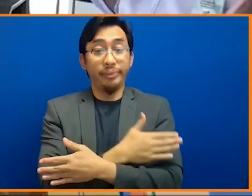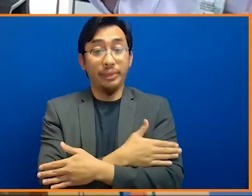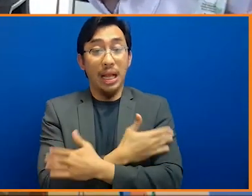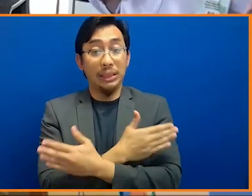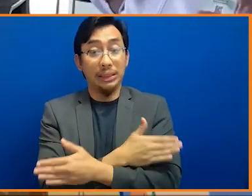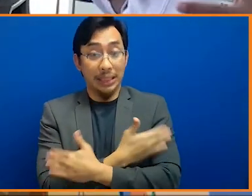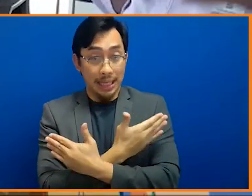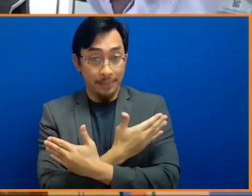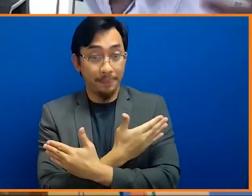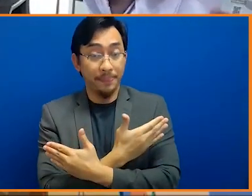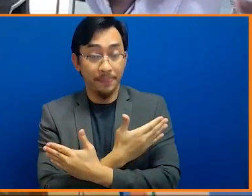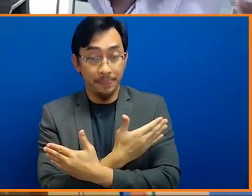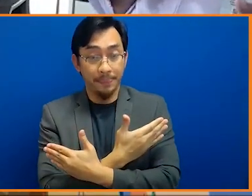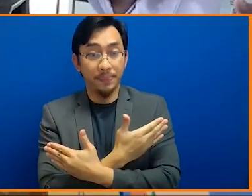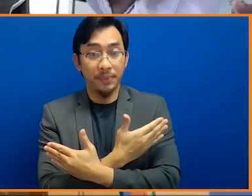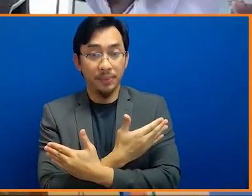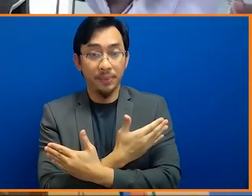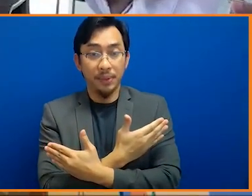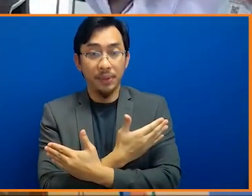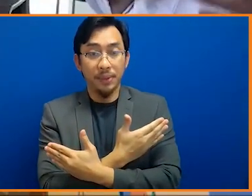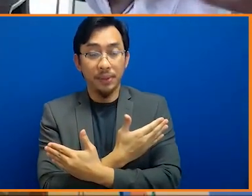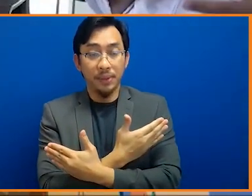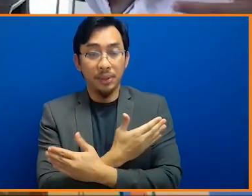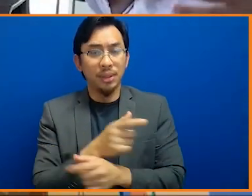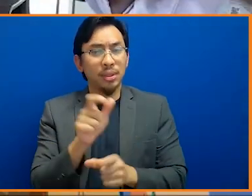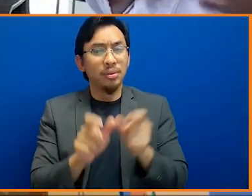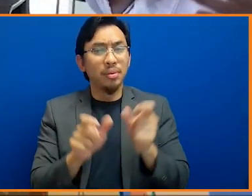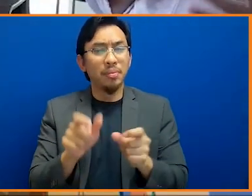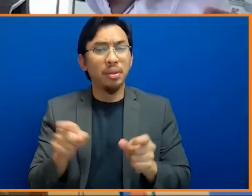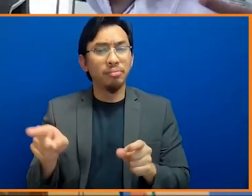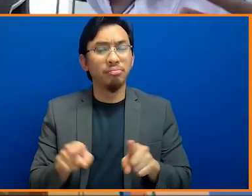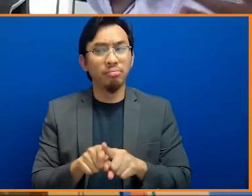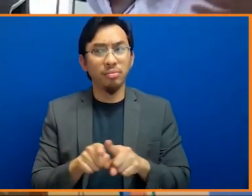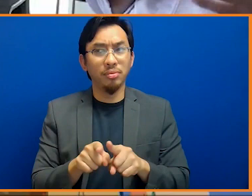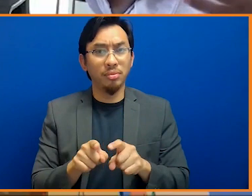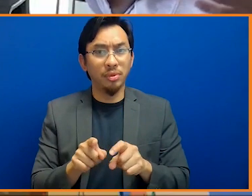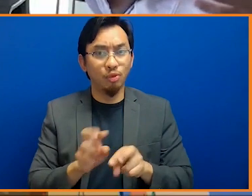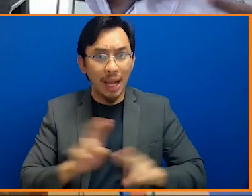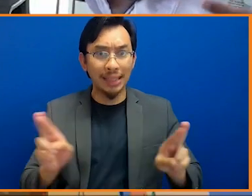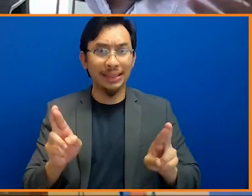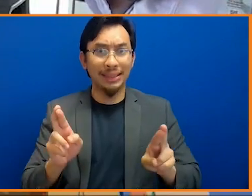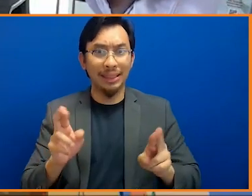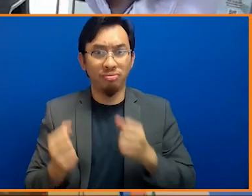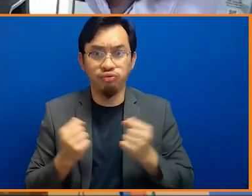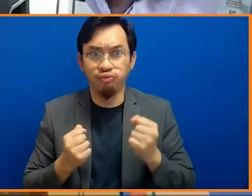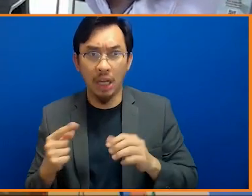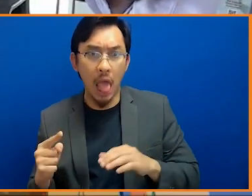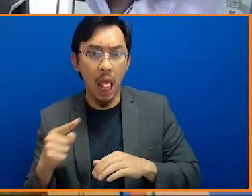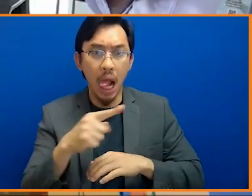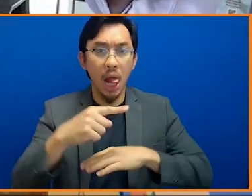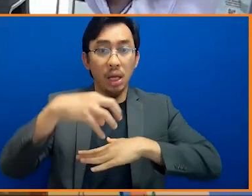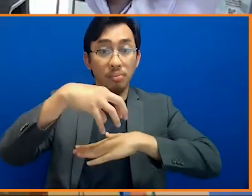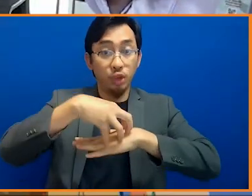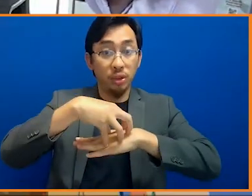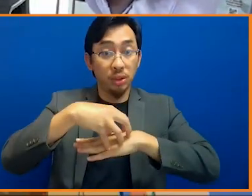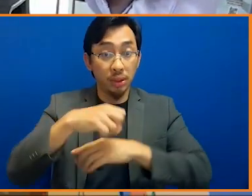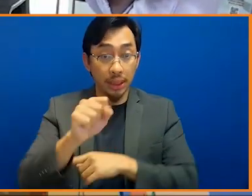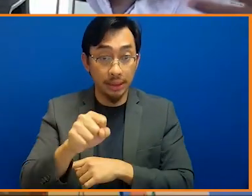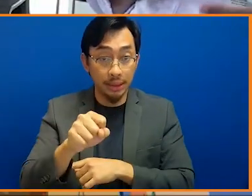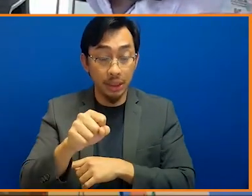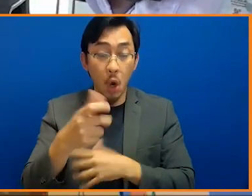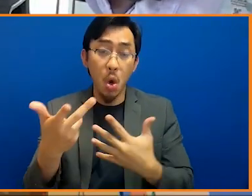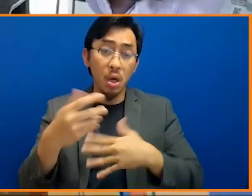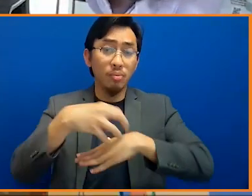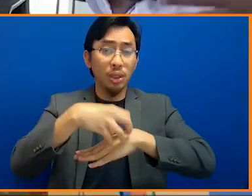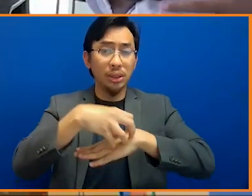even in Aceh, in the context of Aceh, the people prefer to run to the mosque, right?